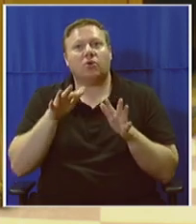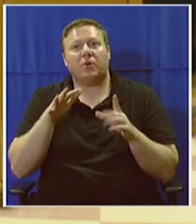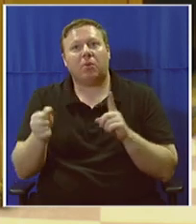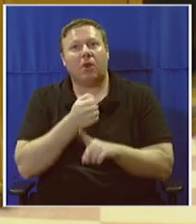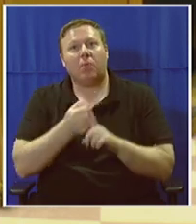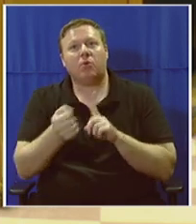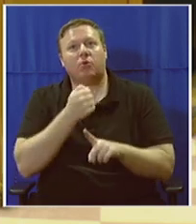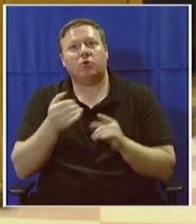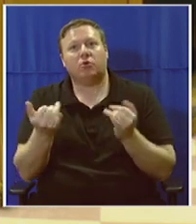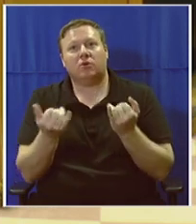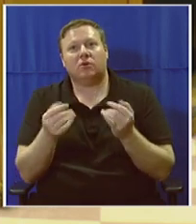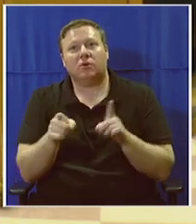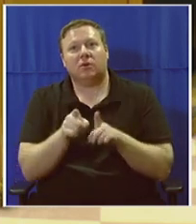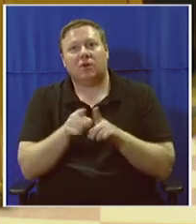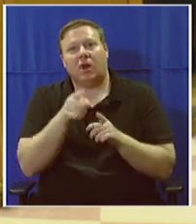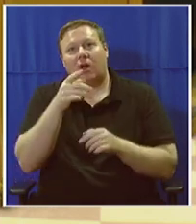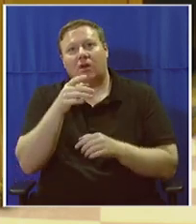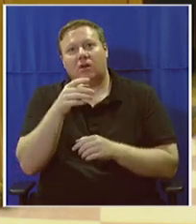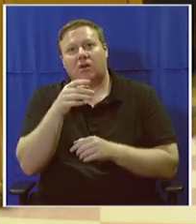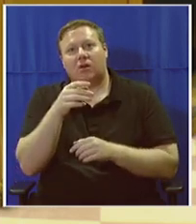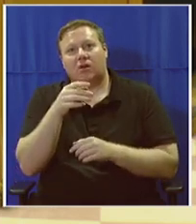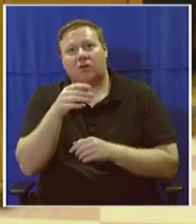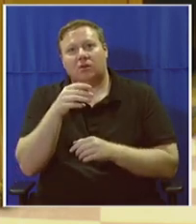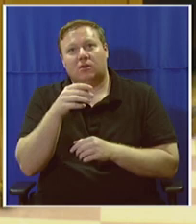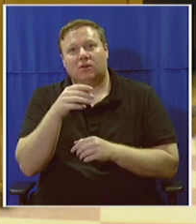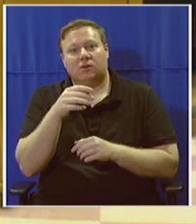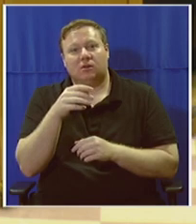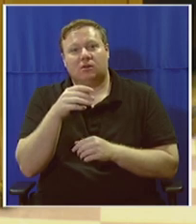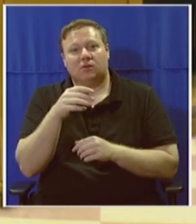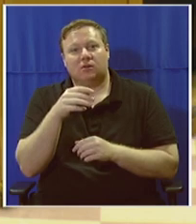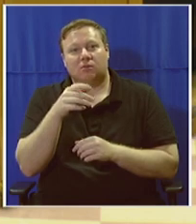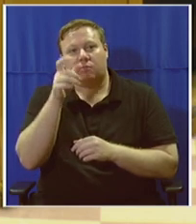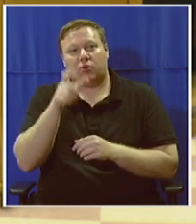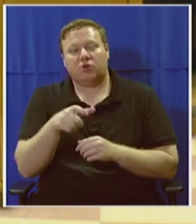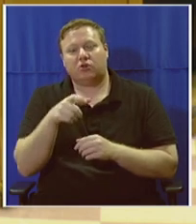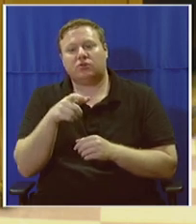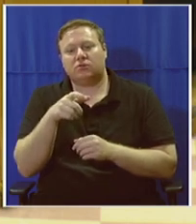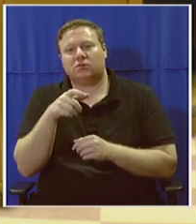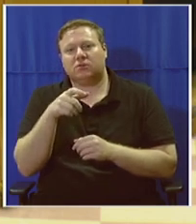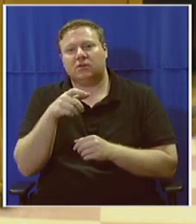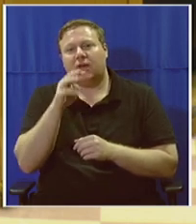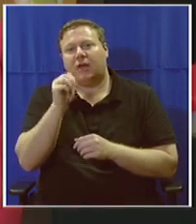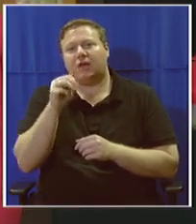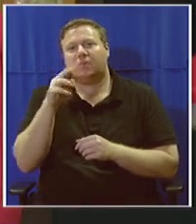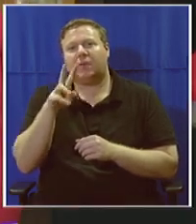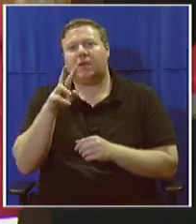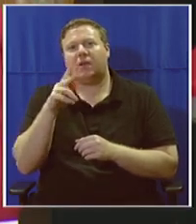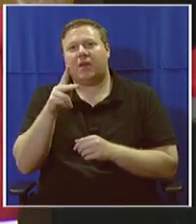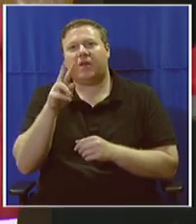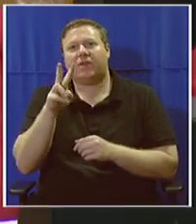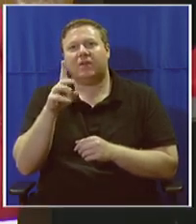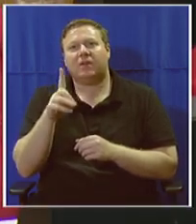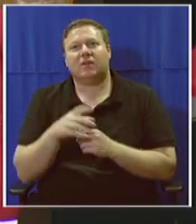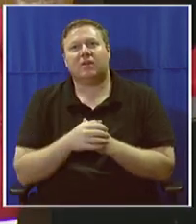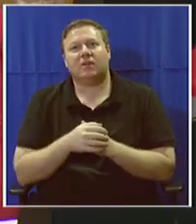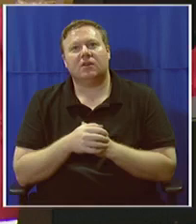that president of MKVA who goes around with the register. I think old people must be respected. There are